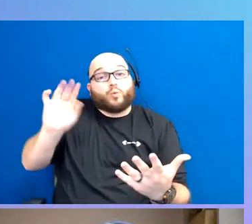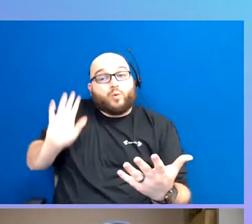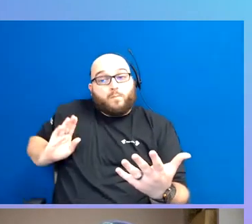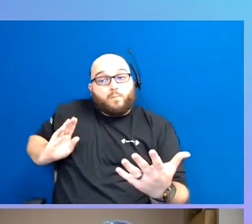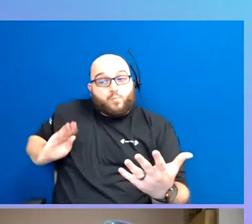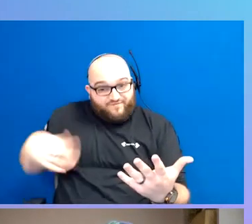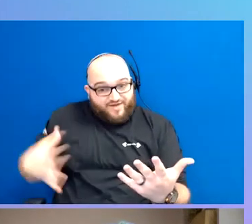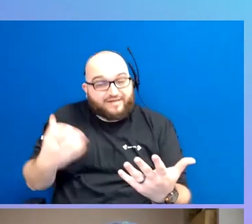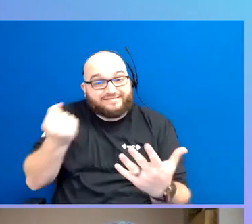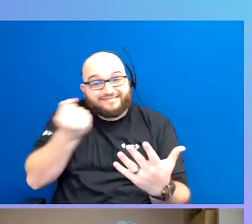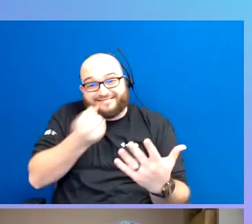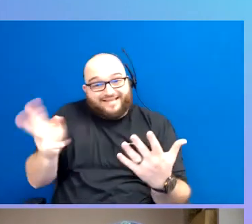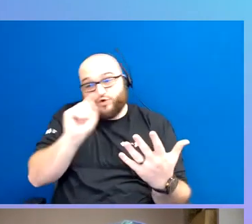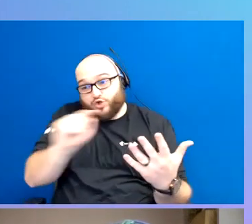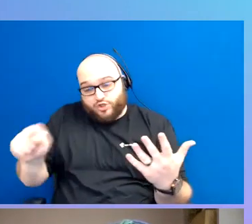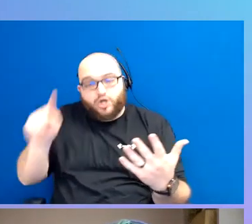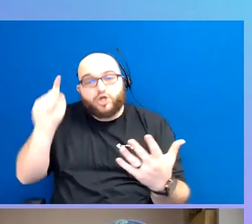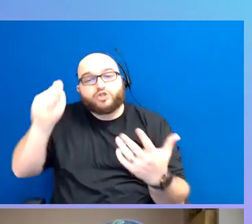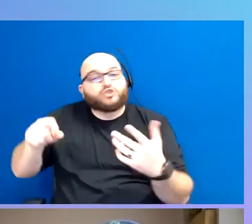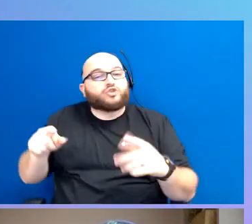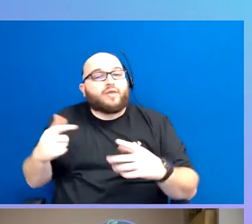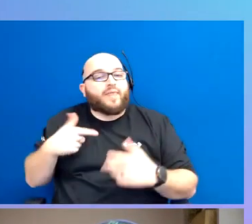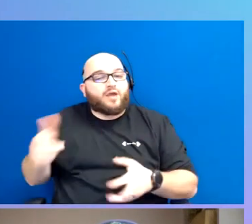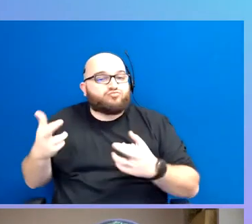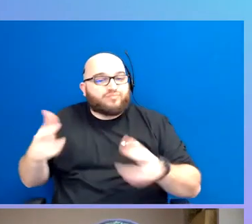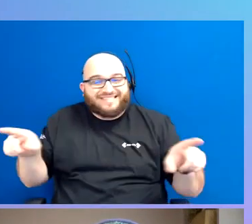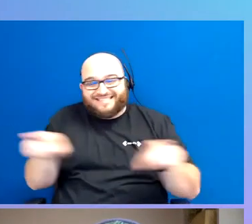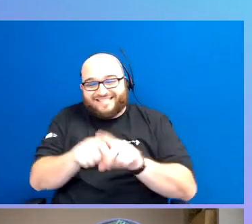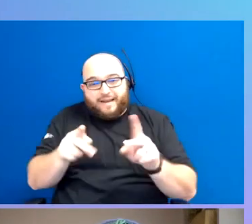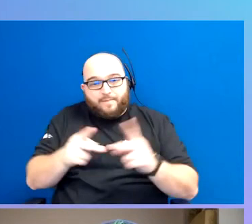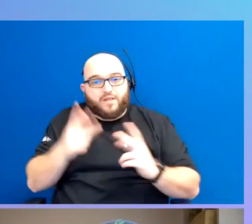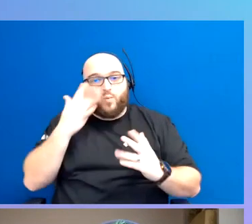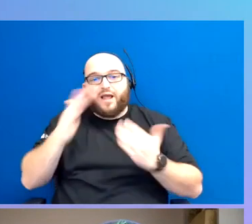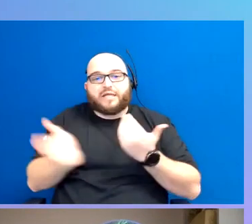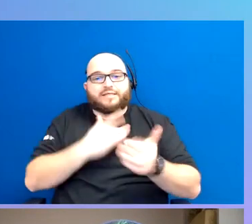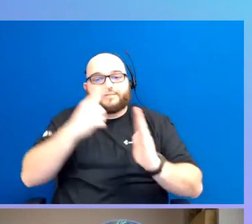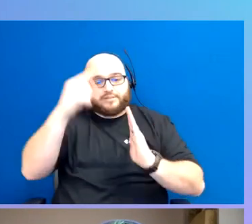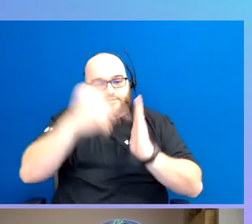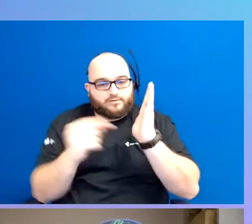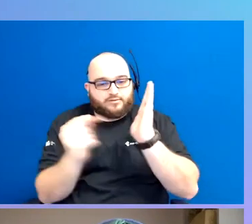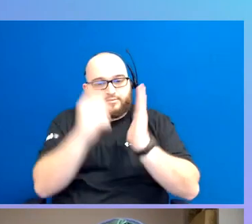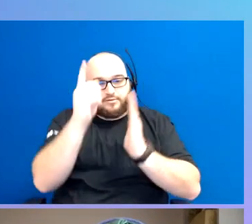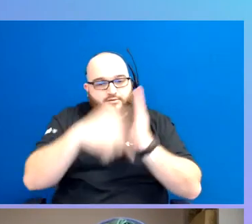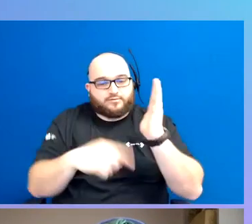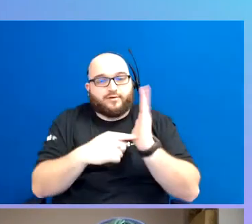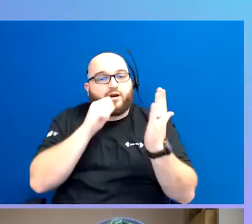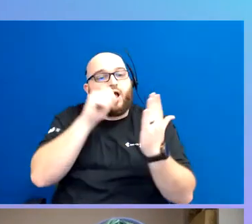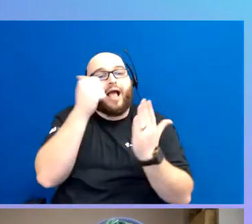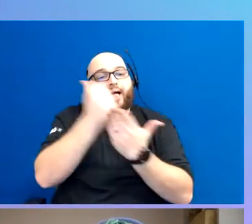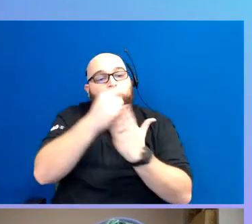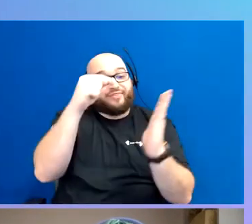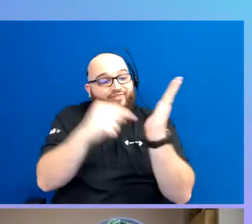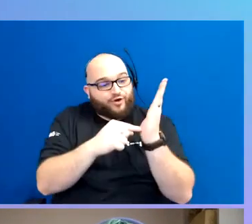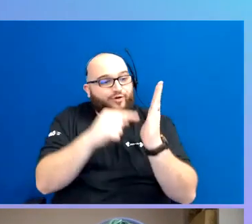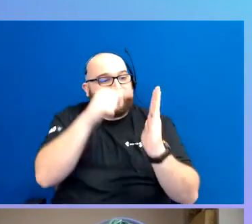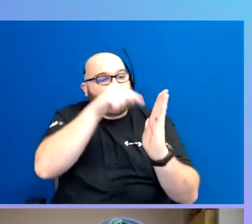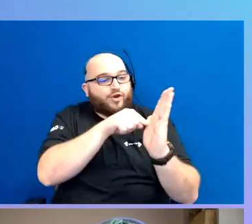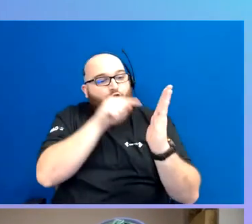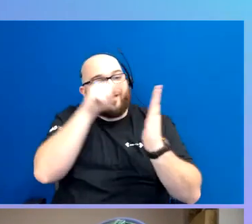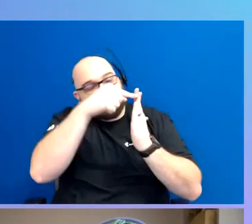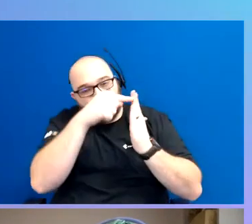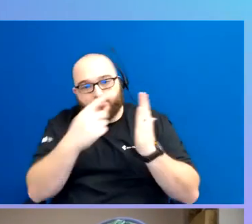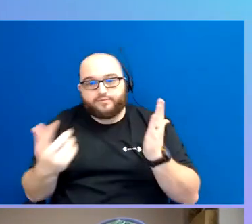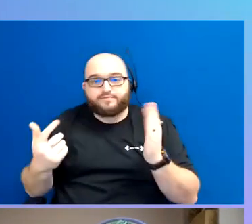on multiple screens, it should be in the same place so users can easily find it. We do have a note regarding this